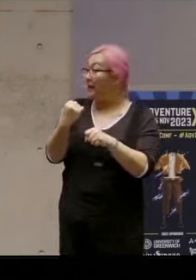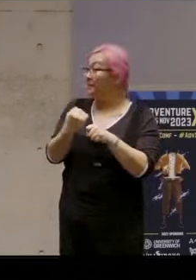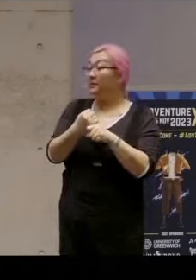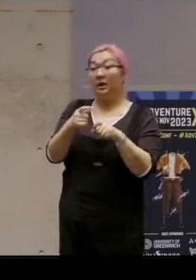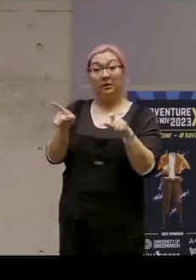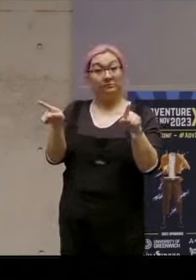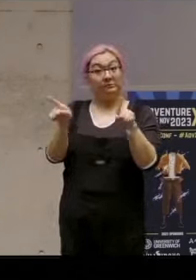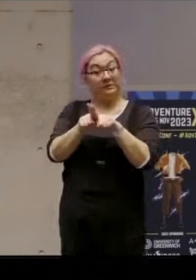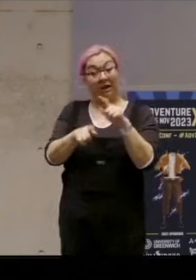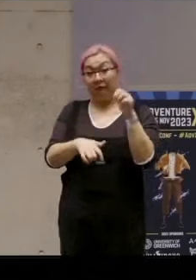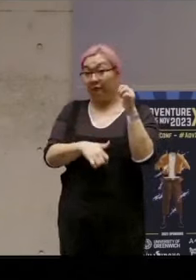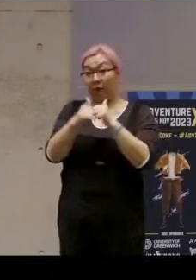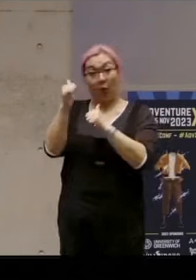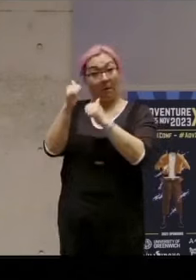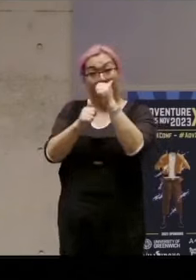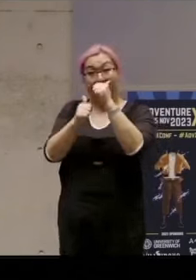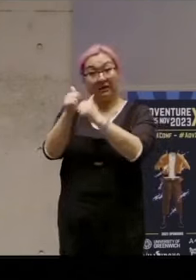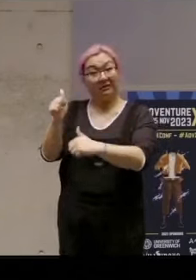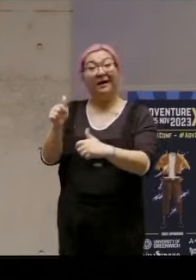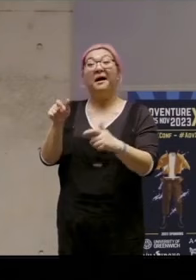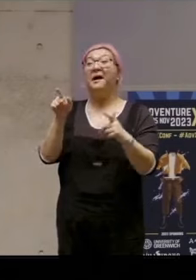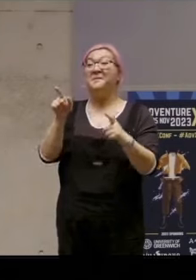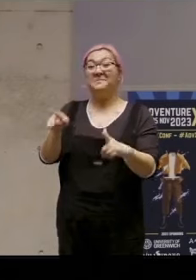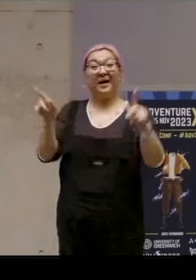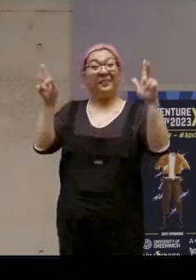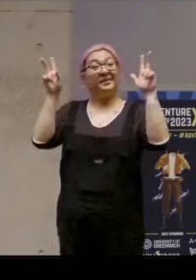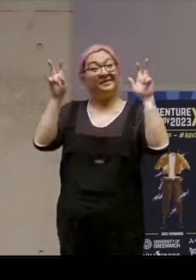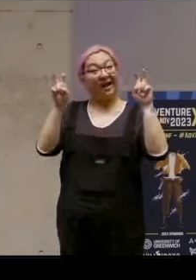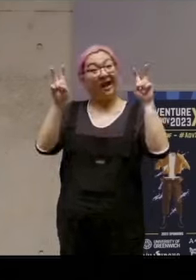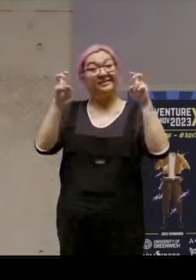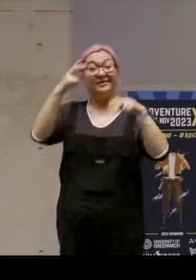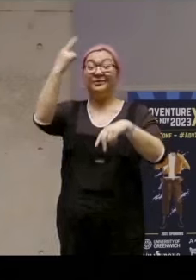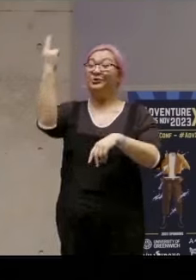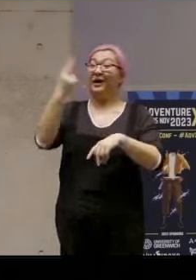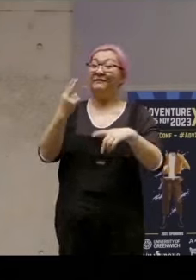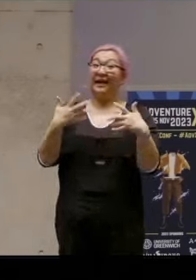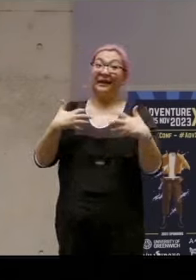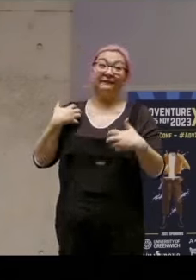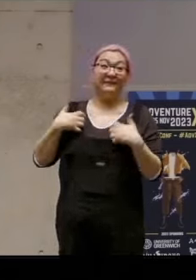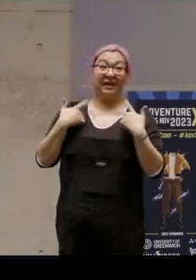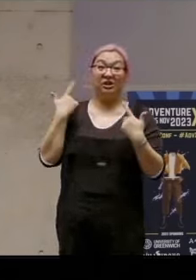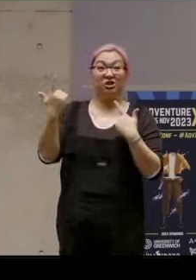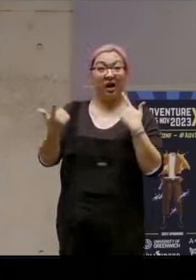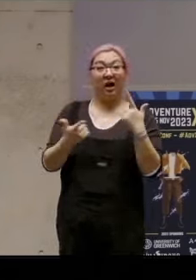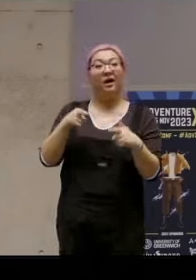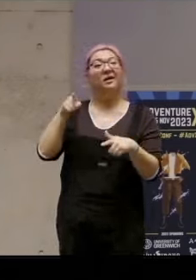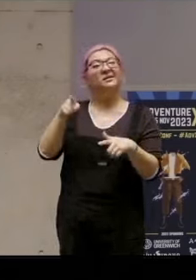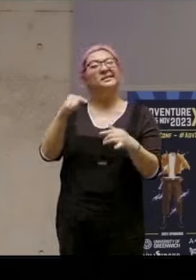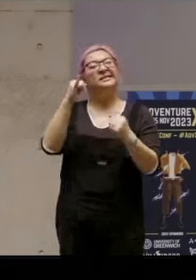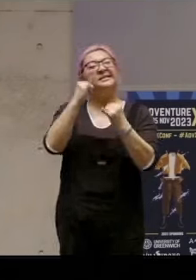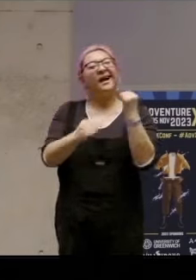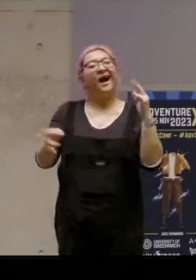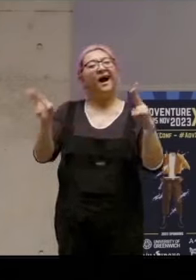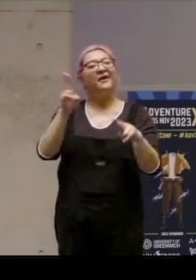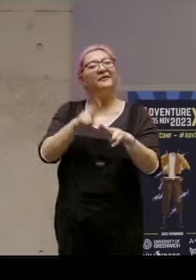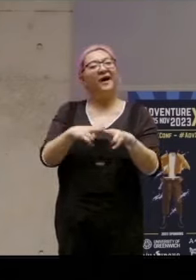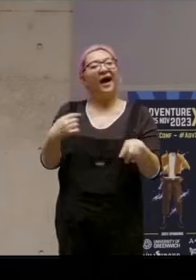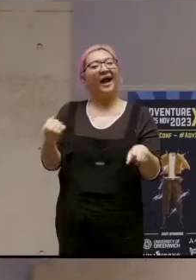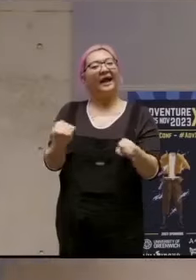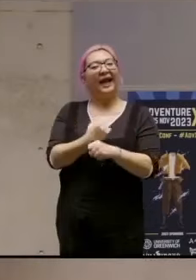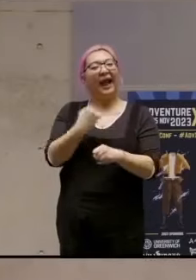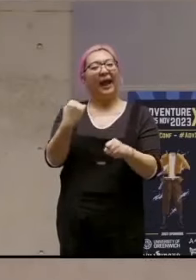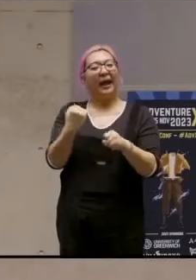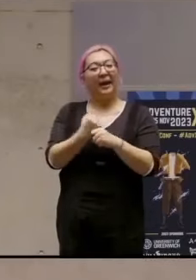this time a point-and-click title, a graphical adventure, a sci-fi game that smartly utilized the limited color palette